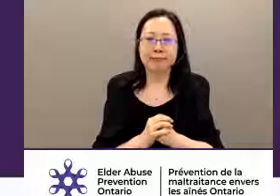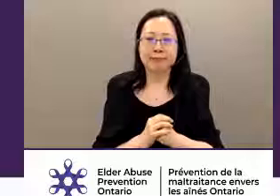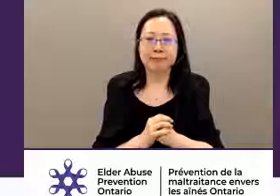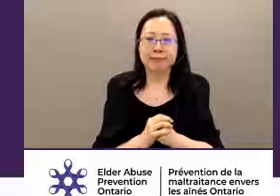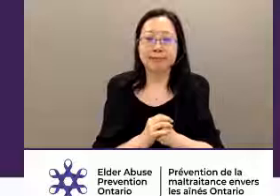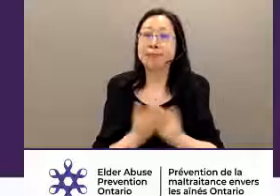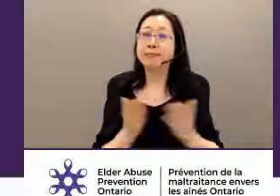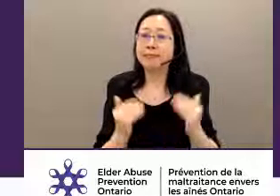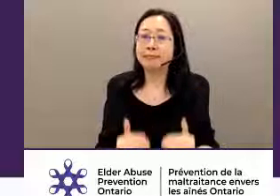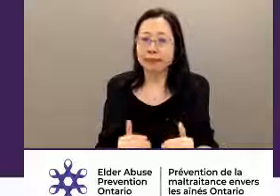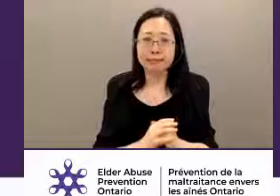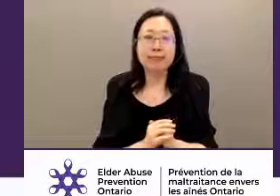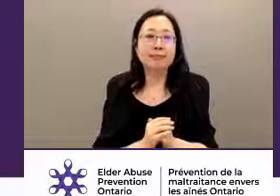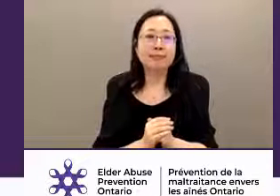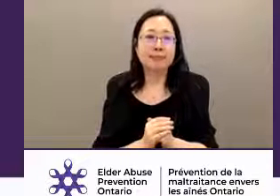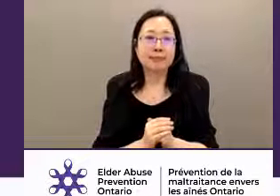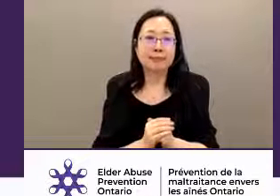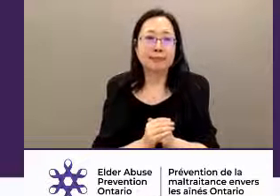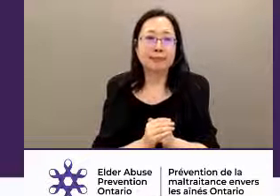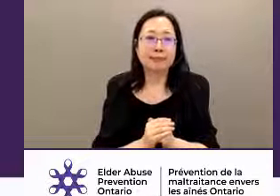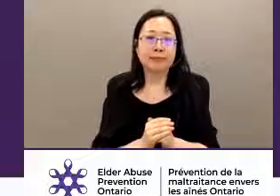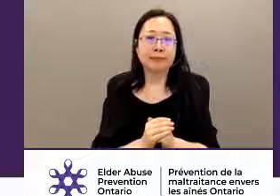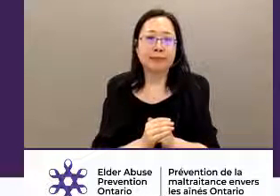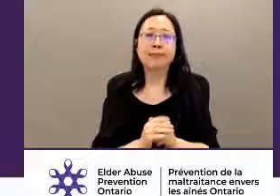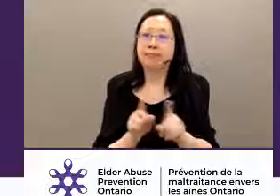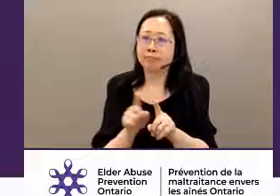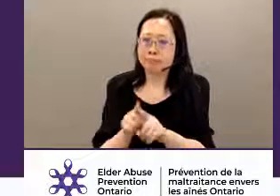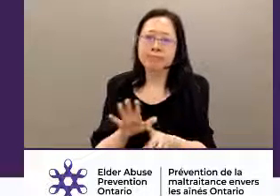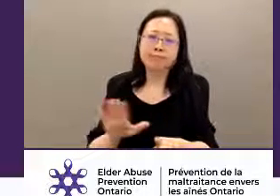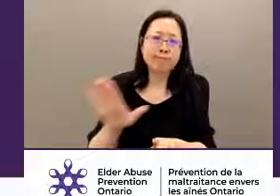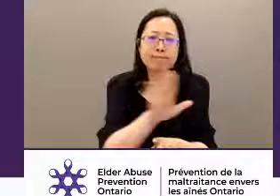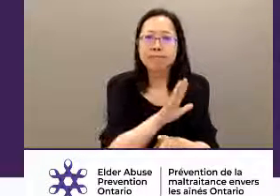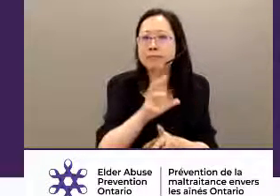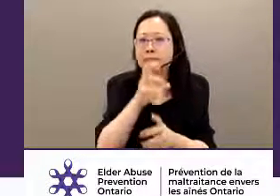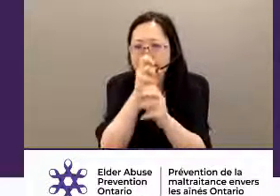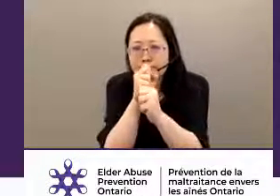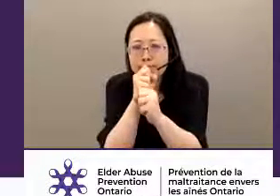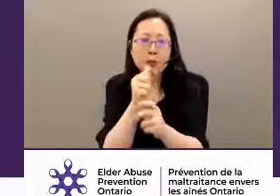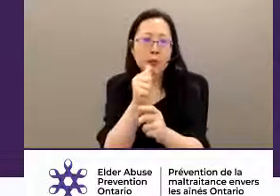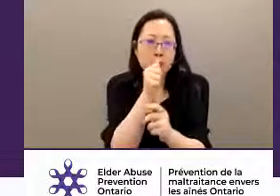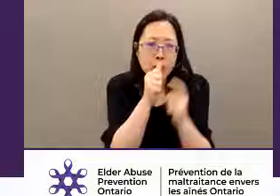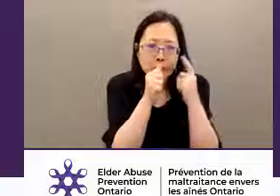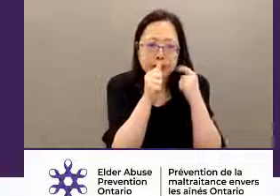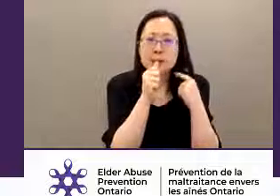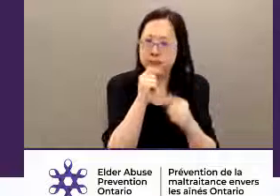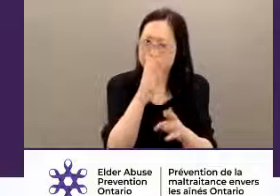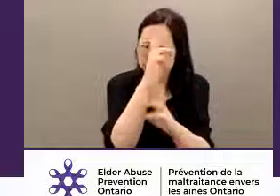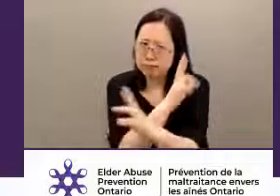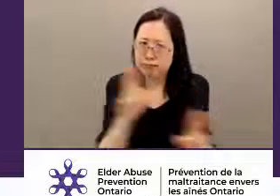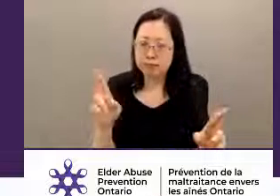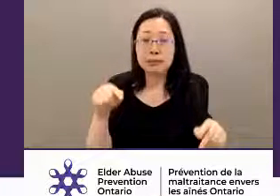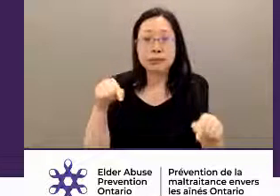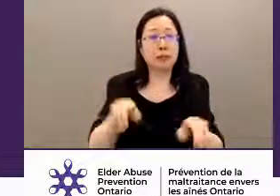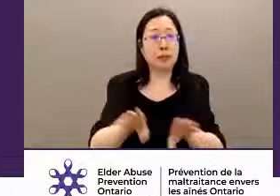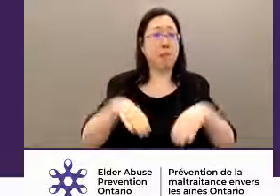And lastly, I just wanted to point out, we do respect everyone's privacy and confidentiality. This is a public forum. So if you do